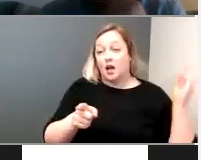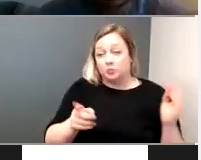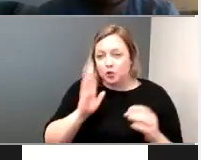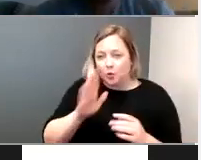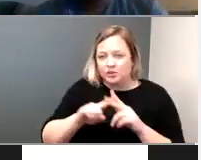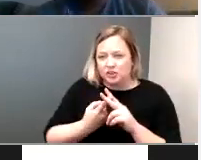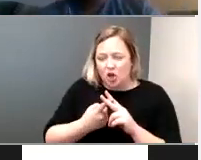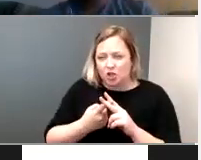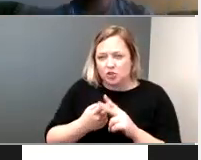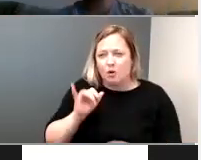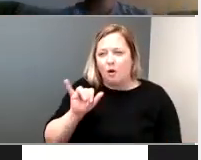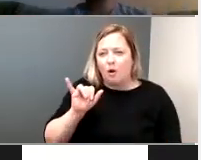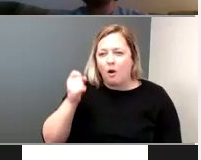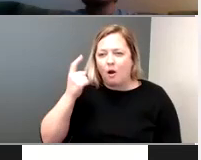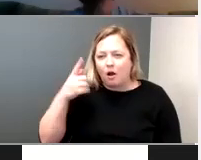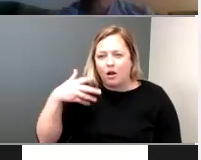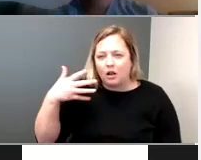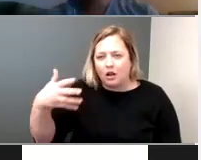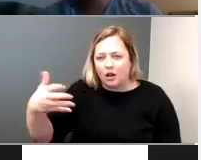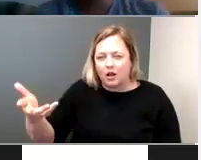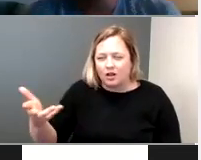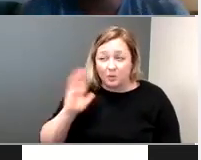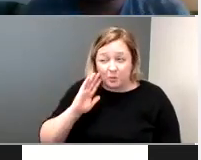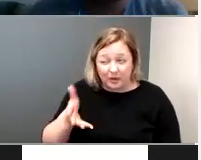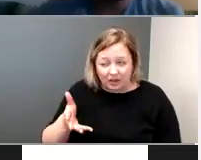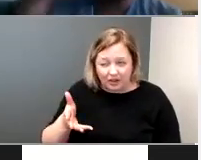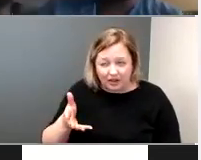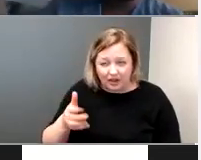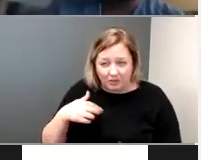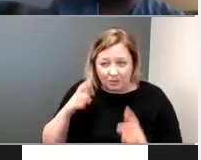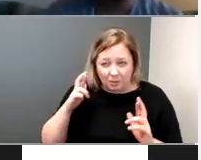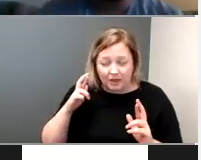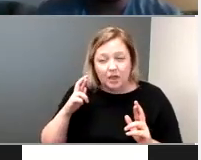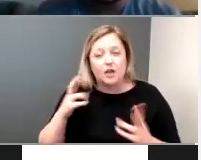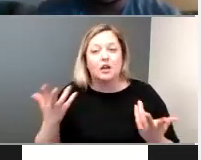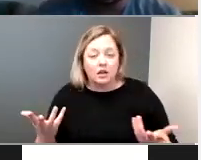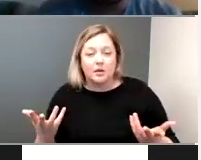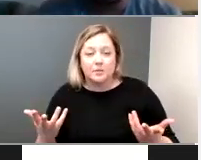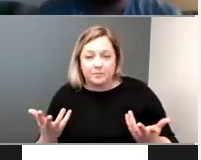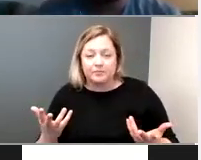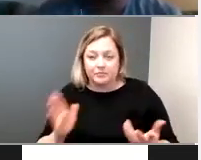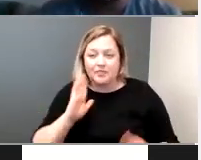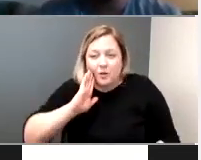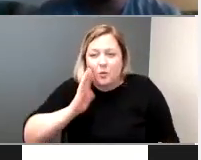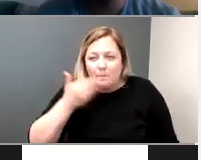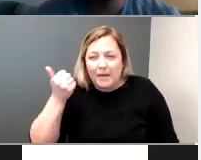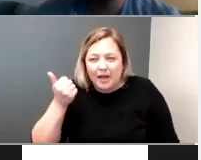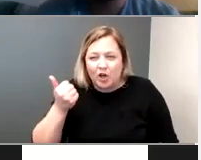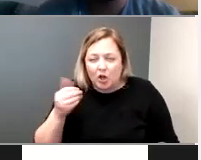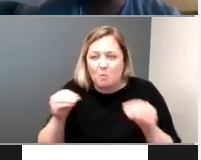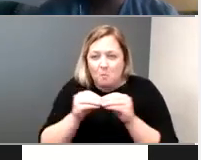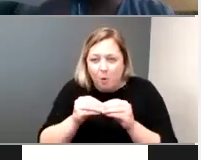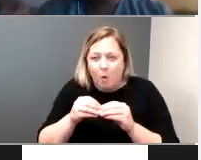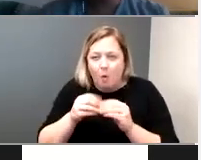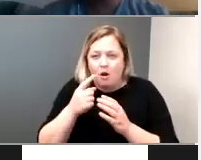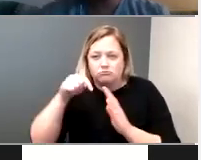click more as we get into the class. Okay, so usually yes, it would be better as you get into the class more and you actually learn about